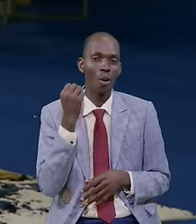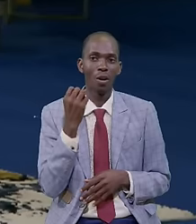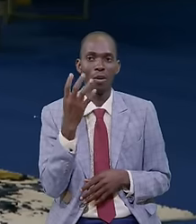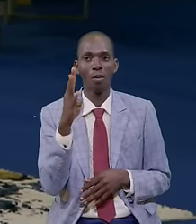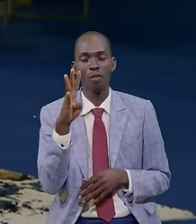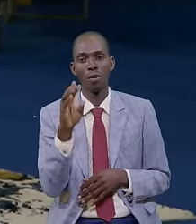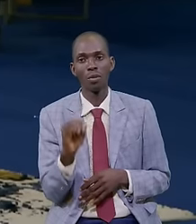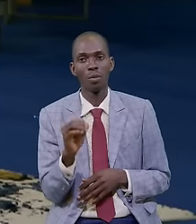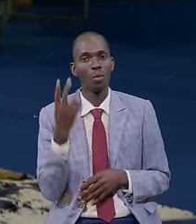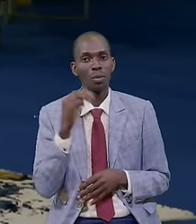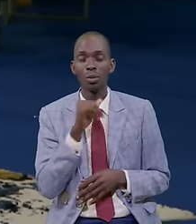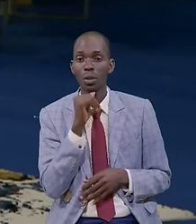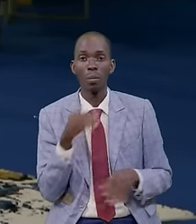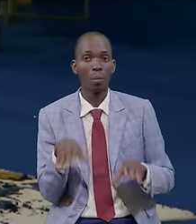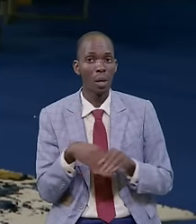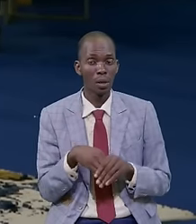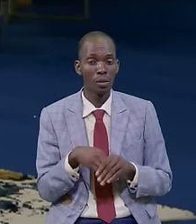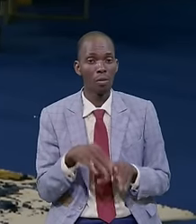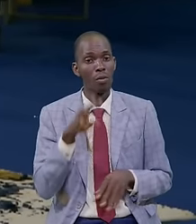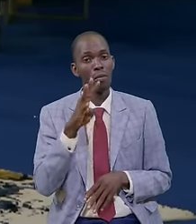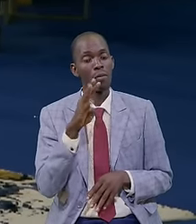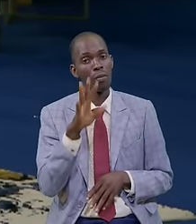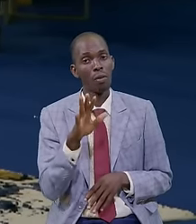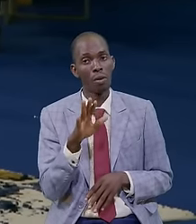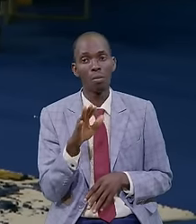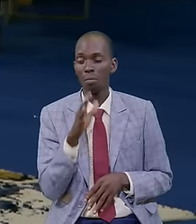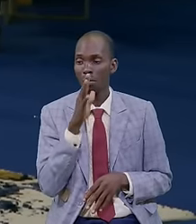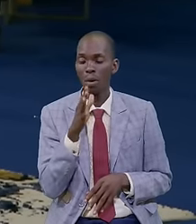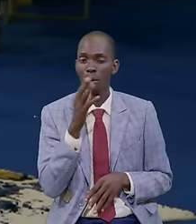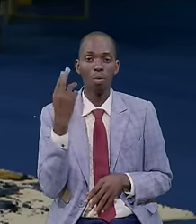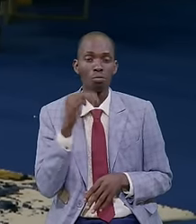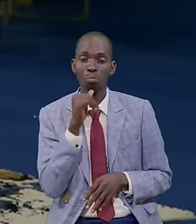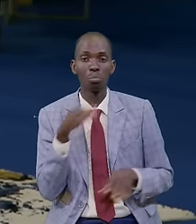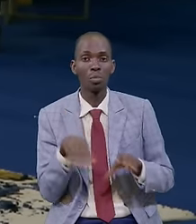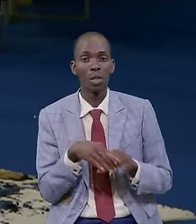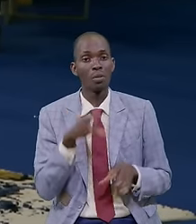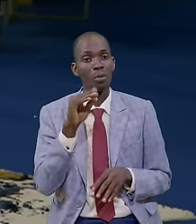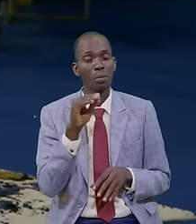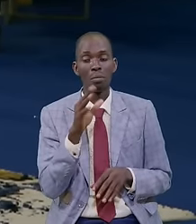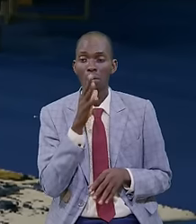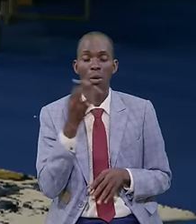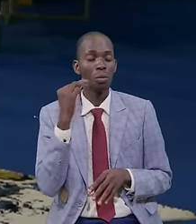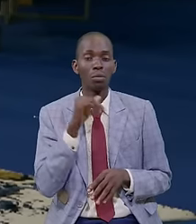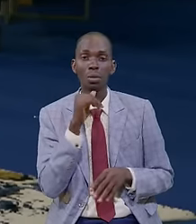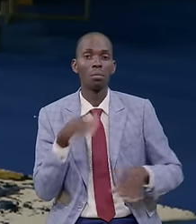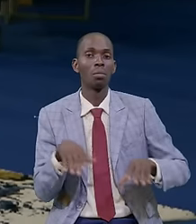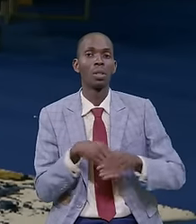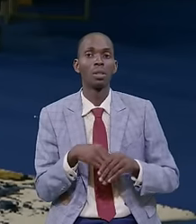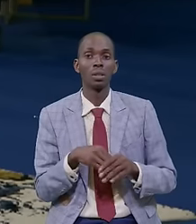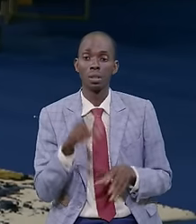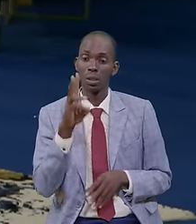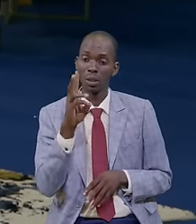not married. 45, she was not married. 50, she was not married.